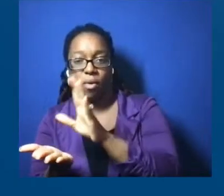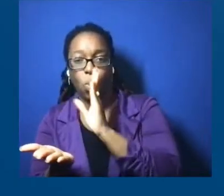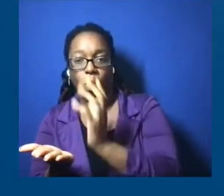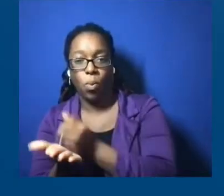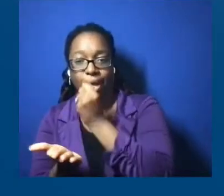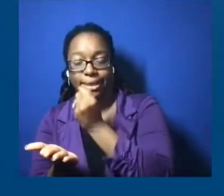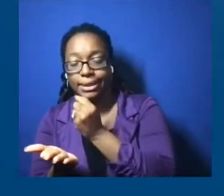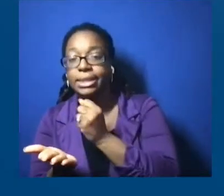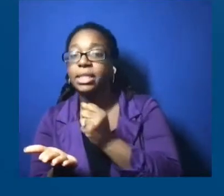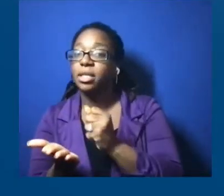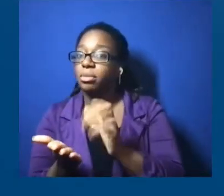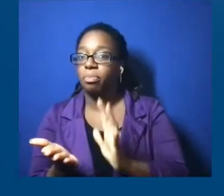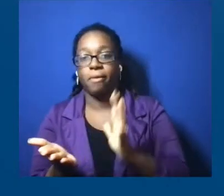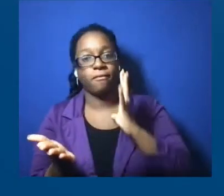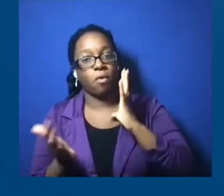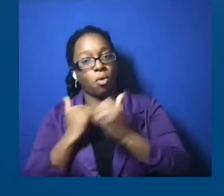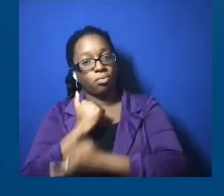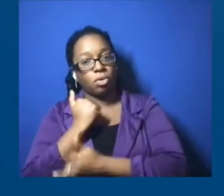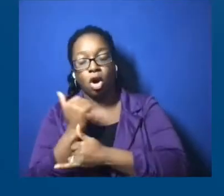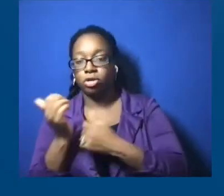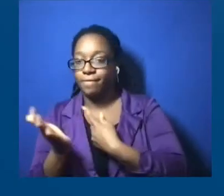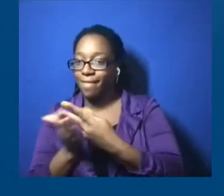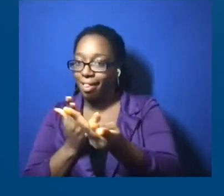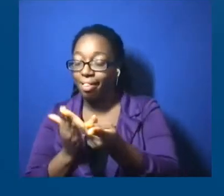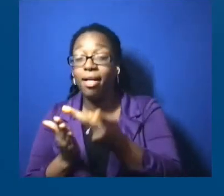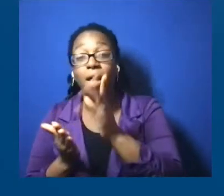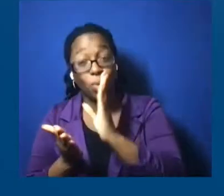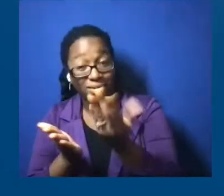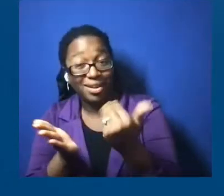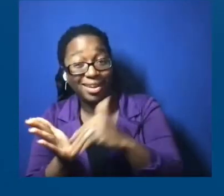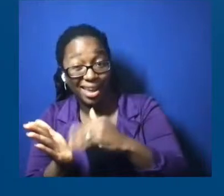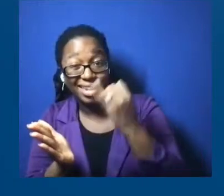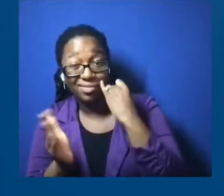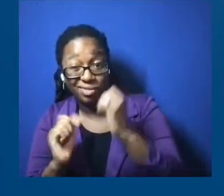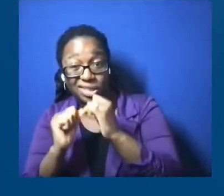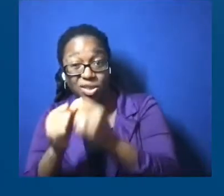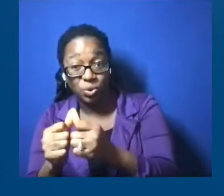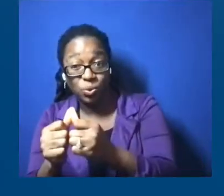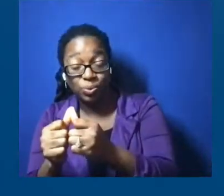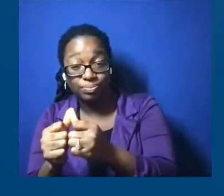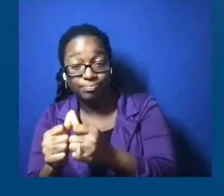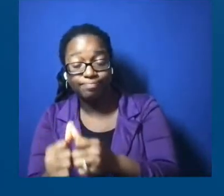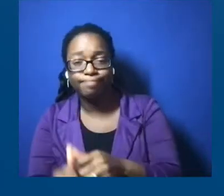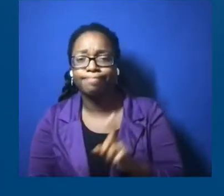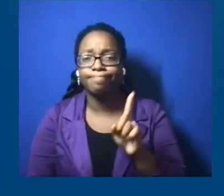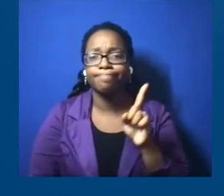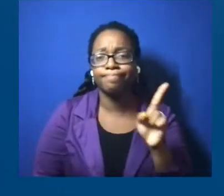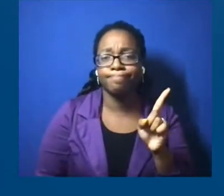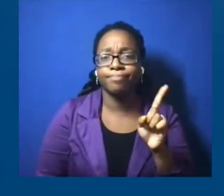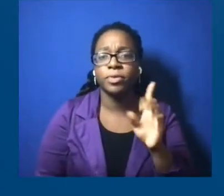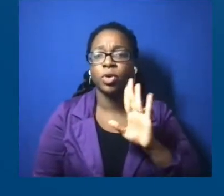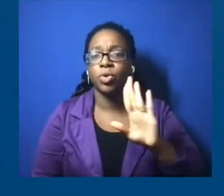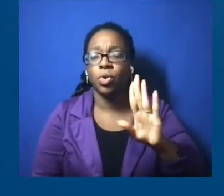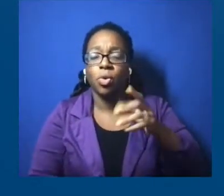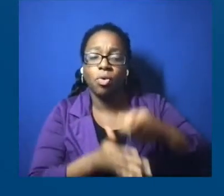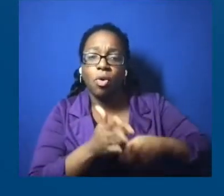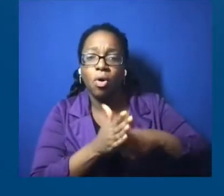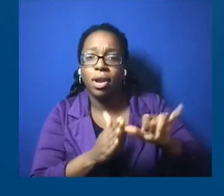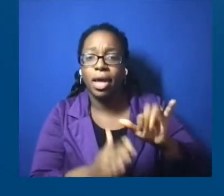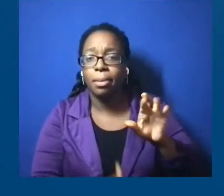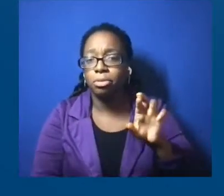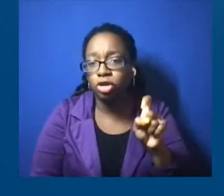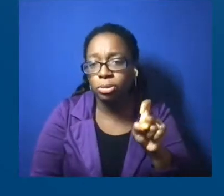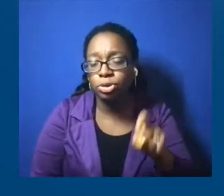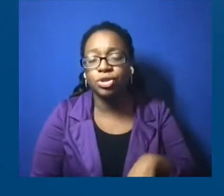country before, and will fail it again if they win. Democrats are lowering your everyday costs like prescription drugs, health